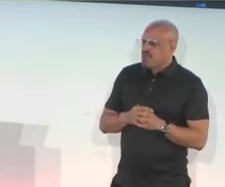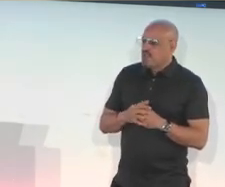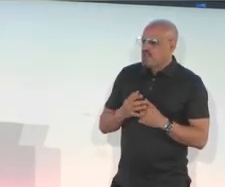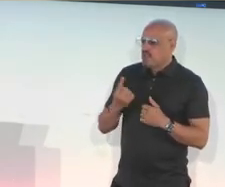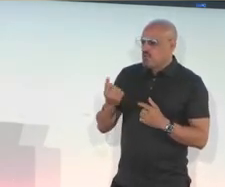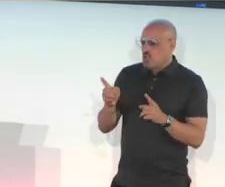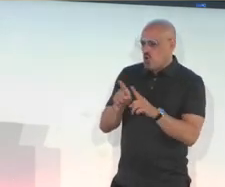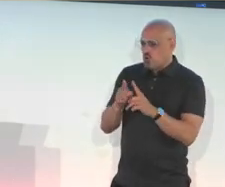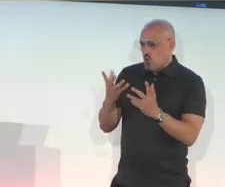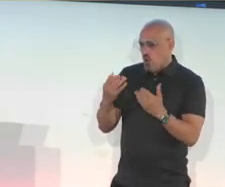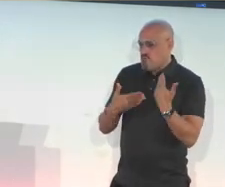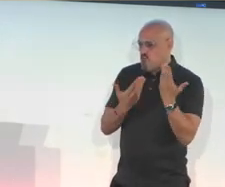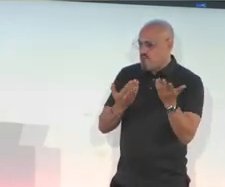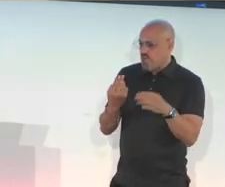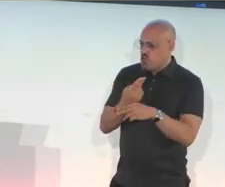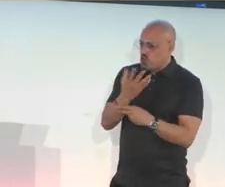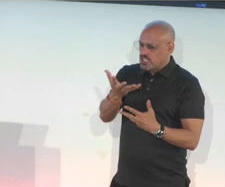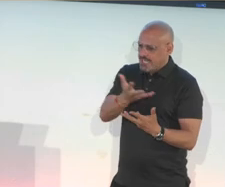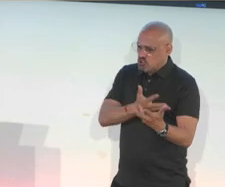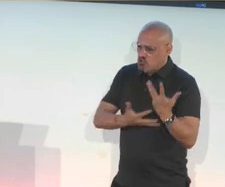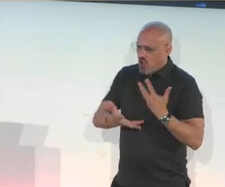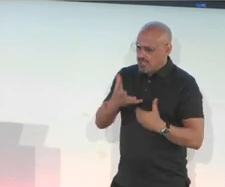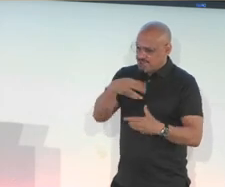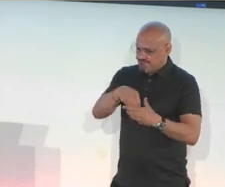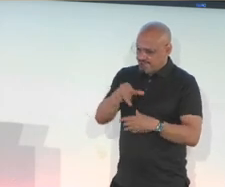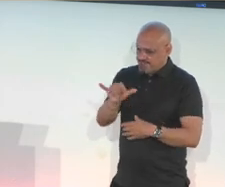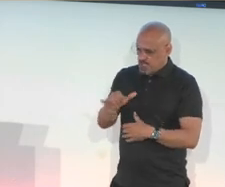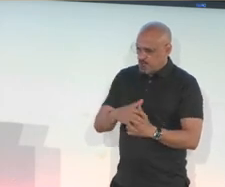We also want to provide user interaction in this.